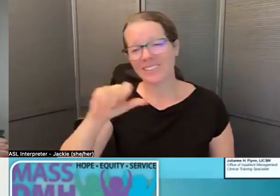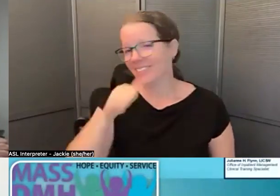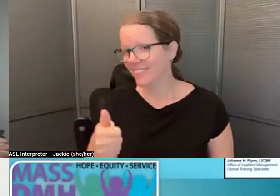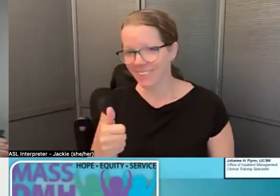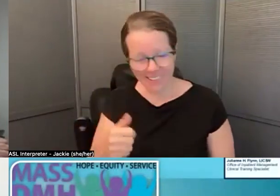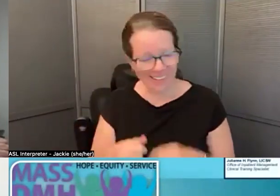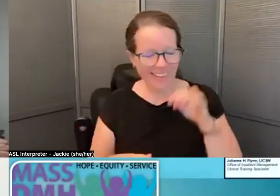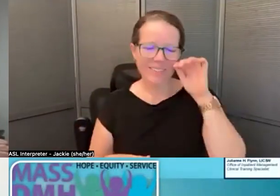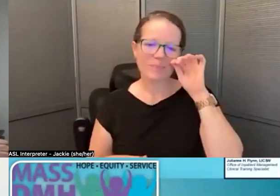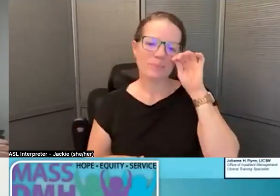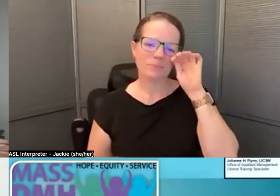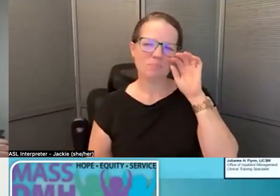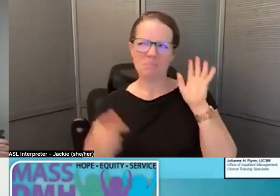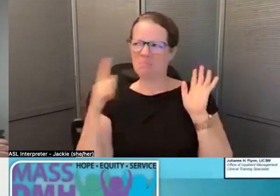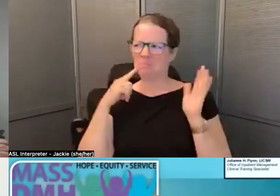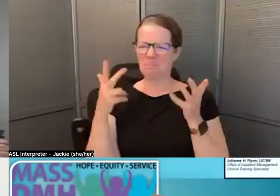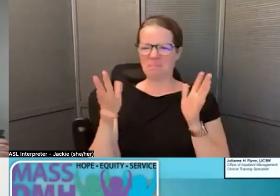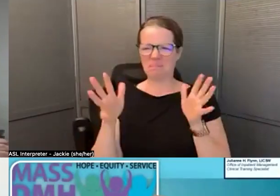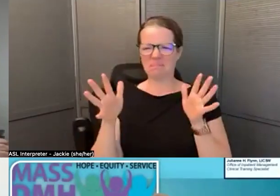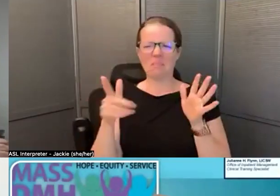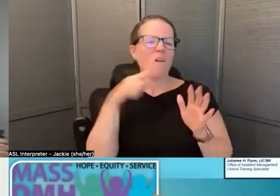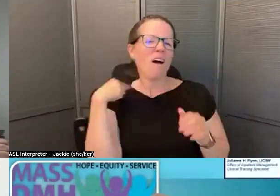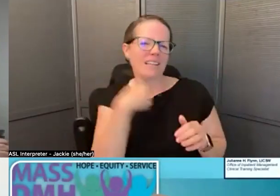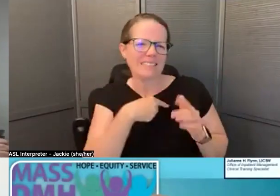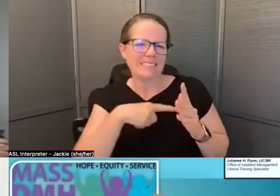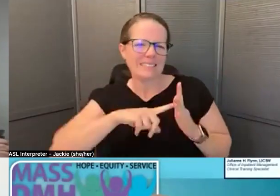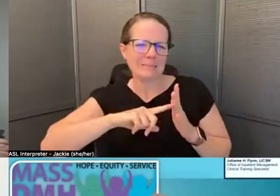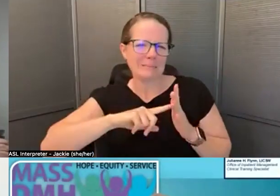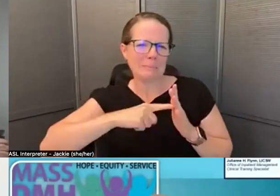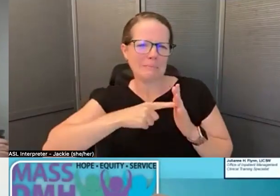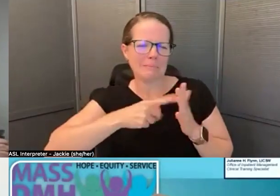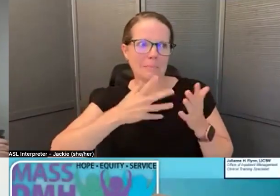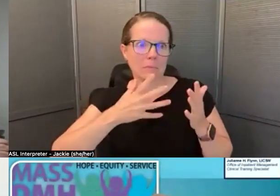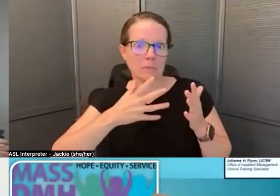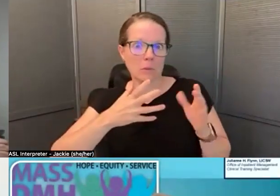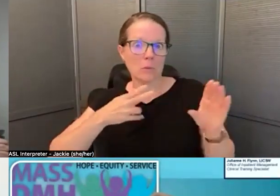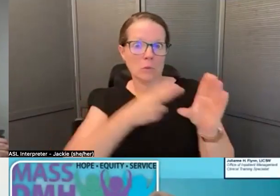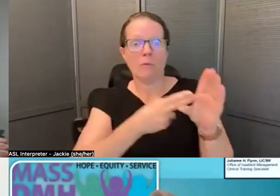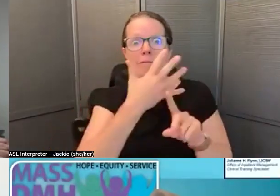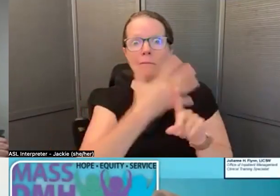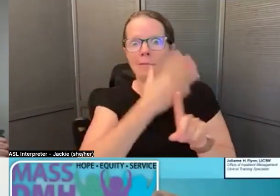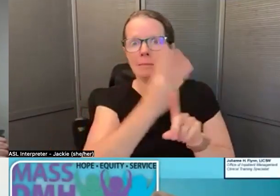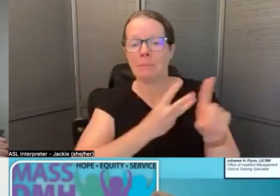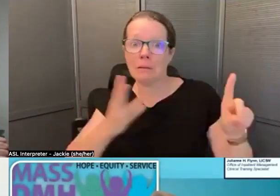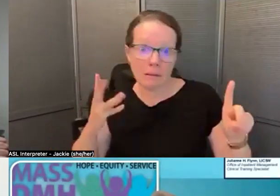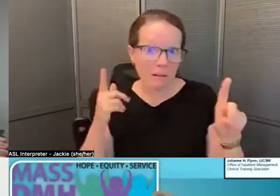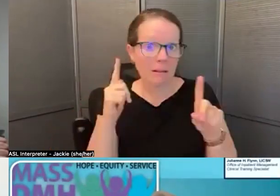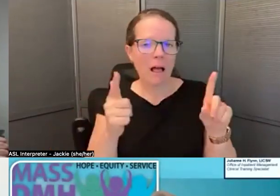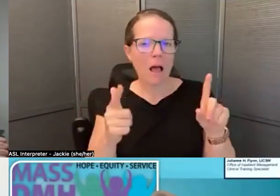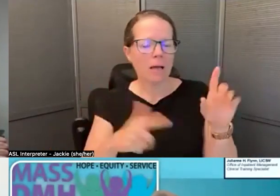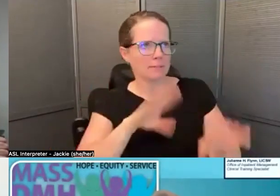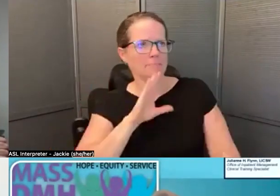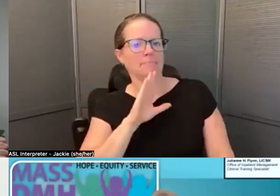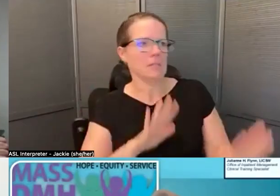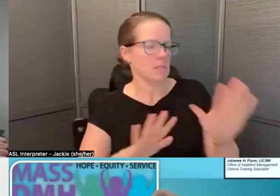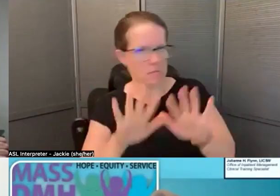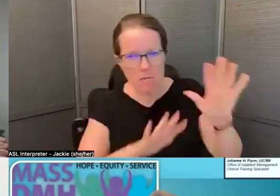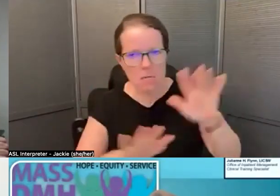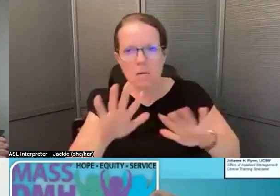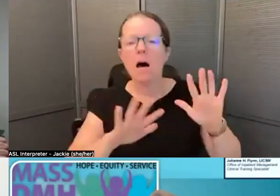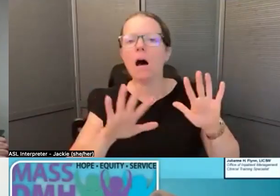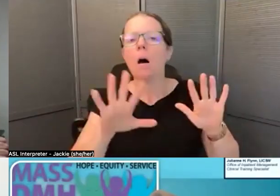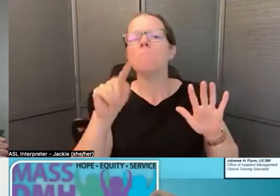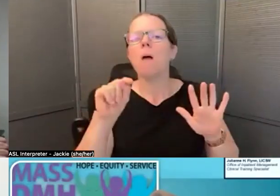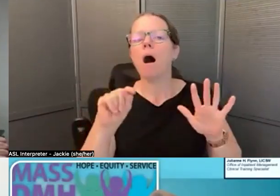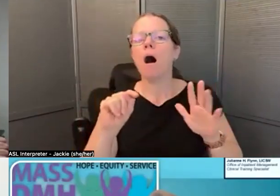really didn't, it was just the initial for us because we came in a little late to the game. That was the challenge. But once we got the ball rolling and people